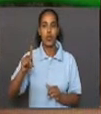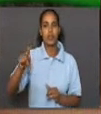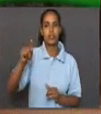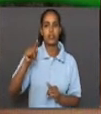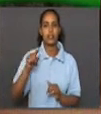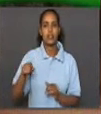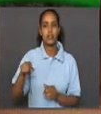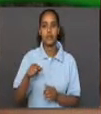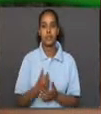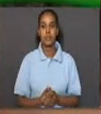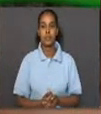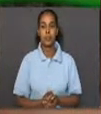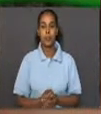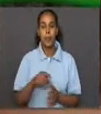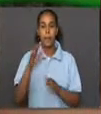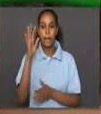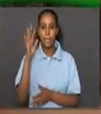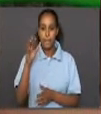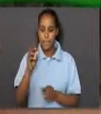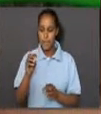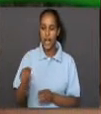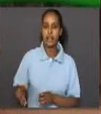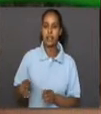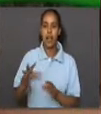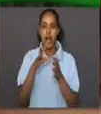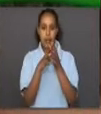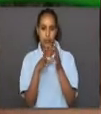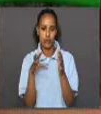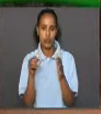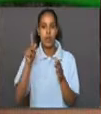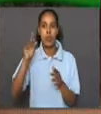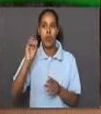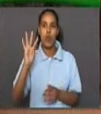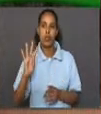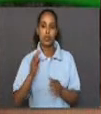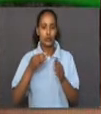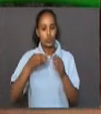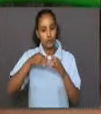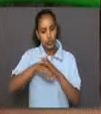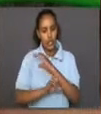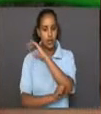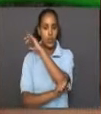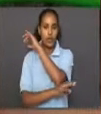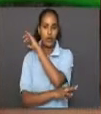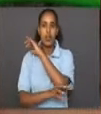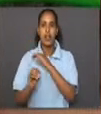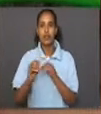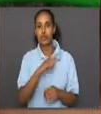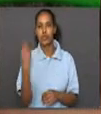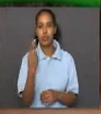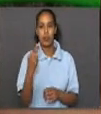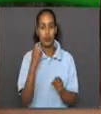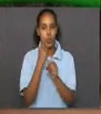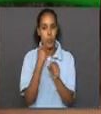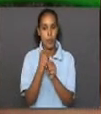for plants. Plants absorb phosphate salts through their roots and use them